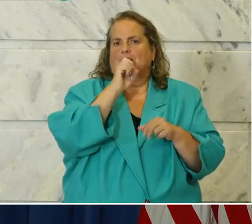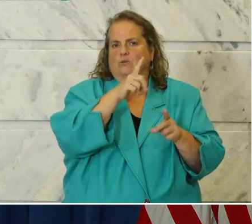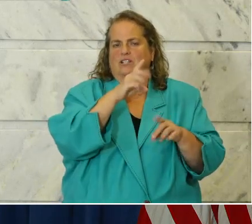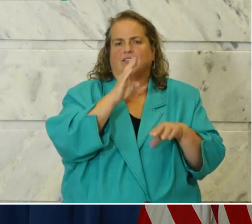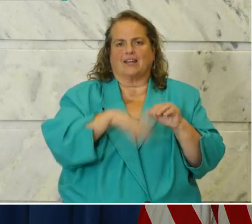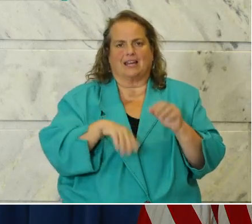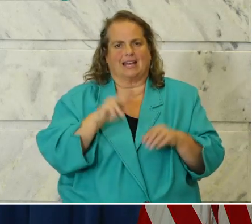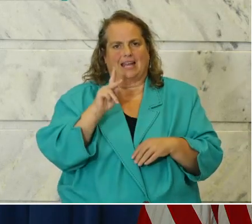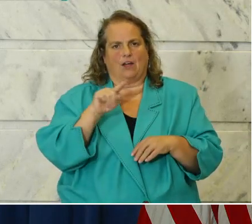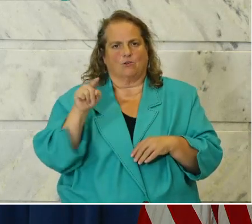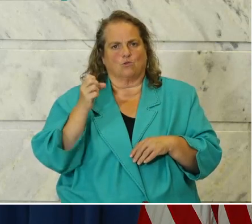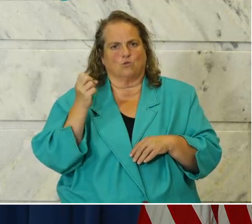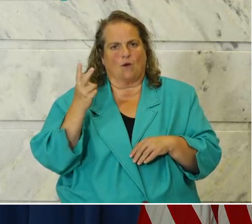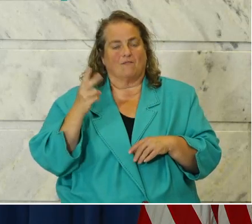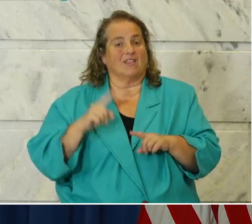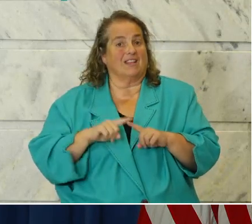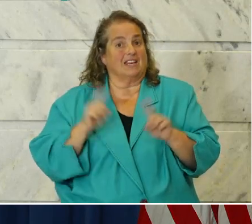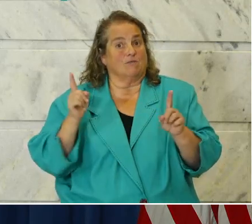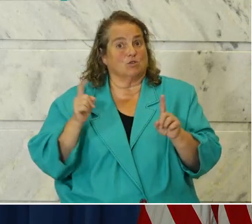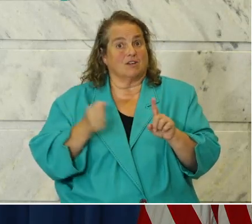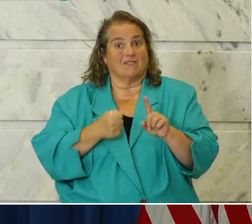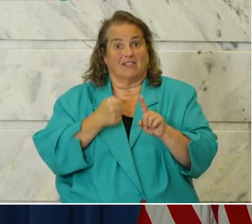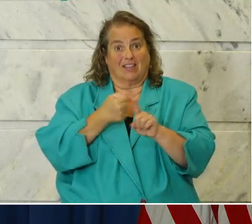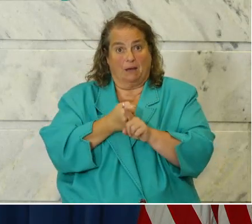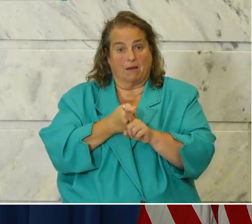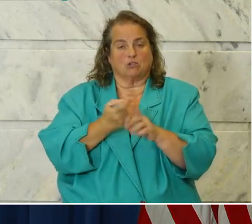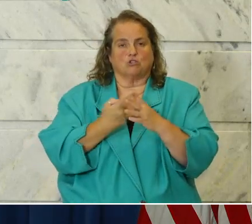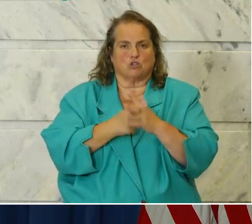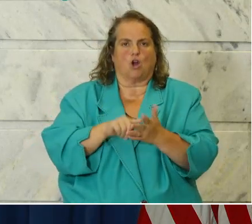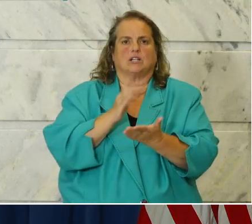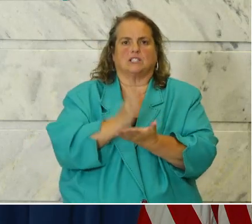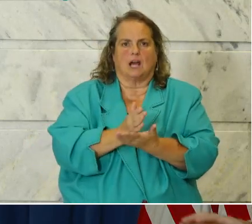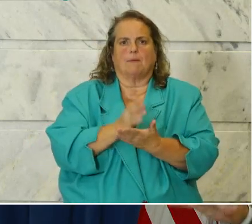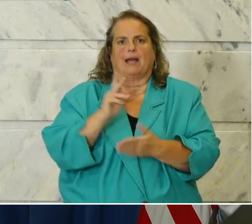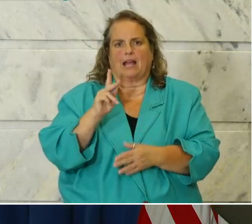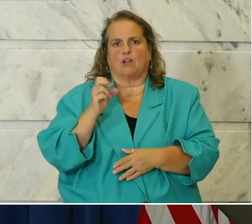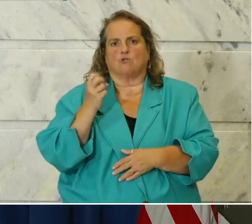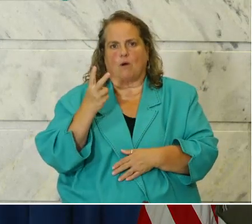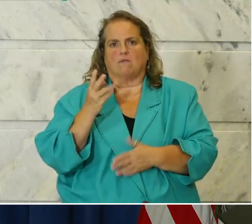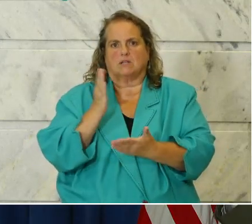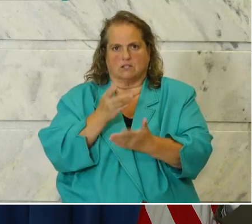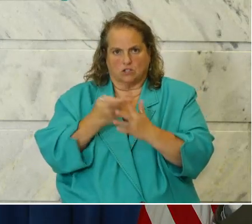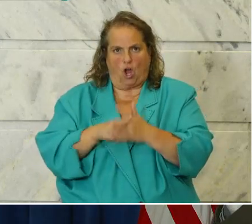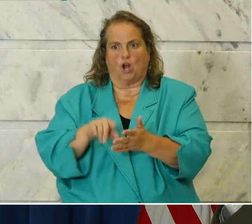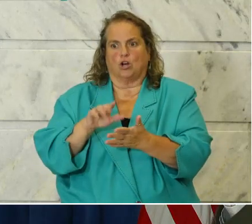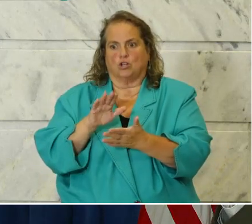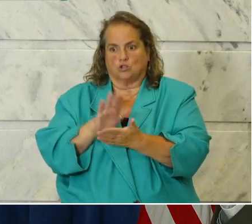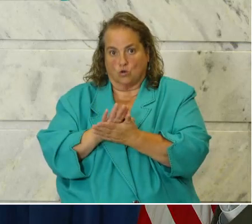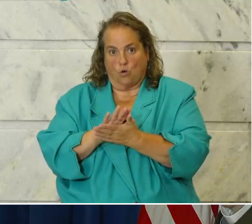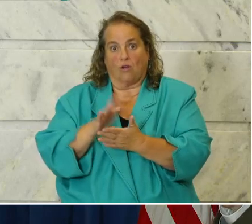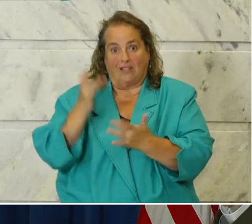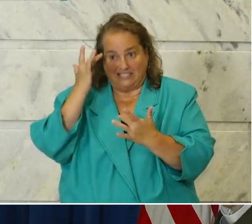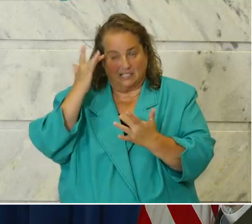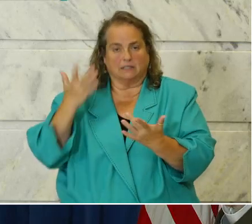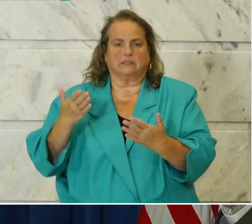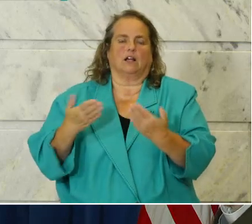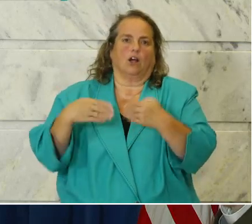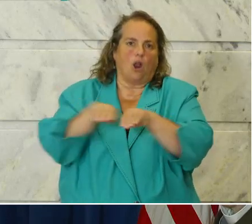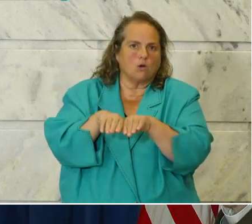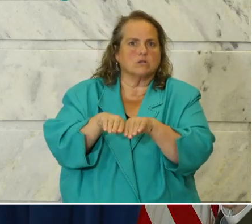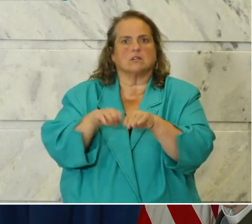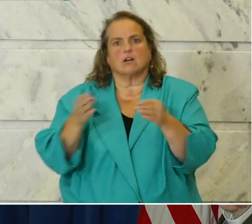think the difference in the impact of starting and stopping in K through 12 and then what it'll take to get kids in a different learning